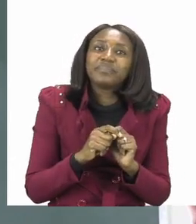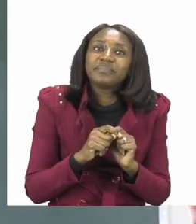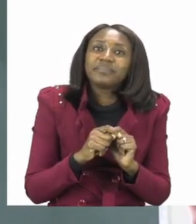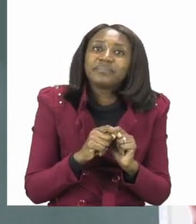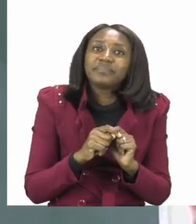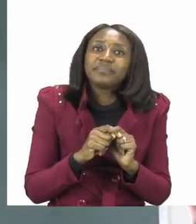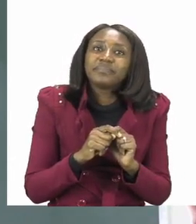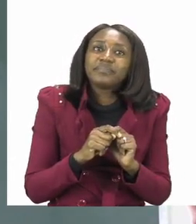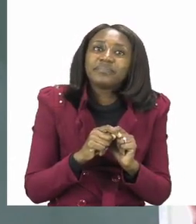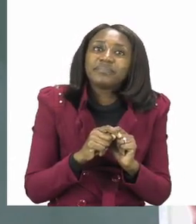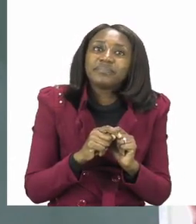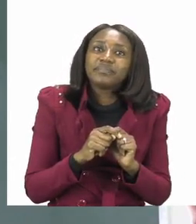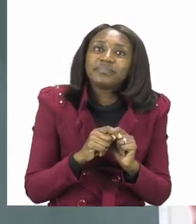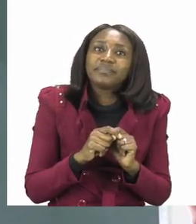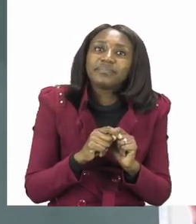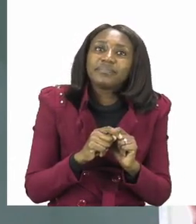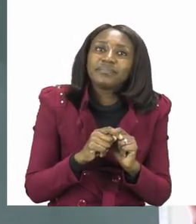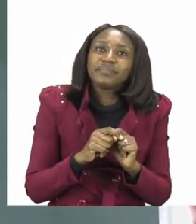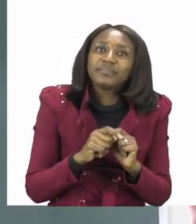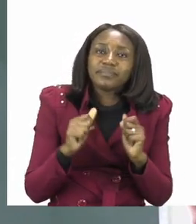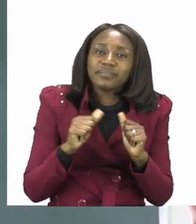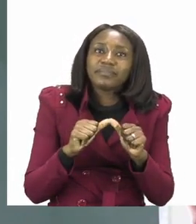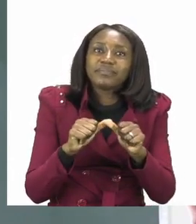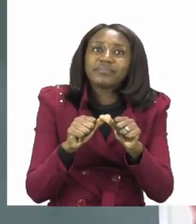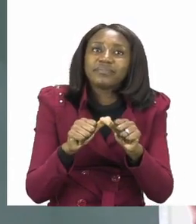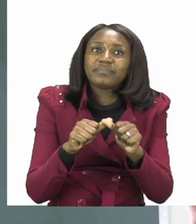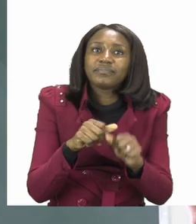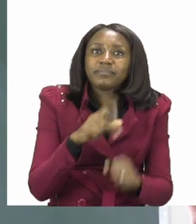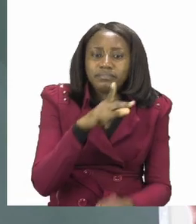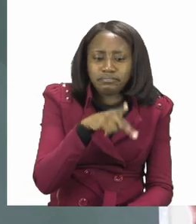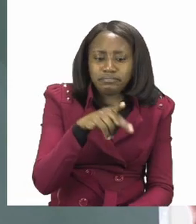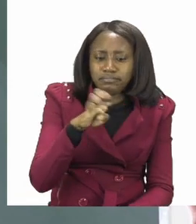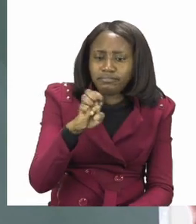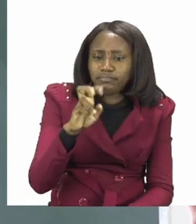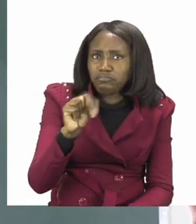Then you are going to move on to the next one.